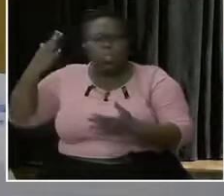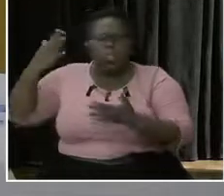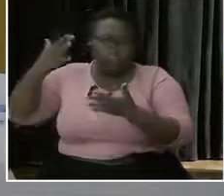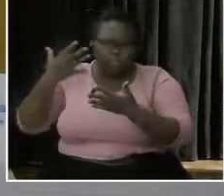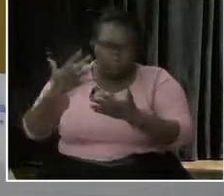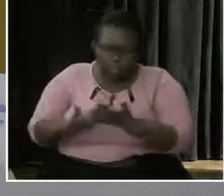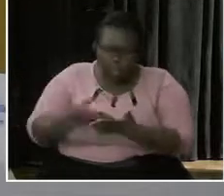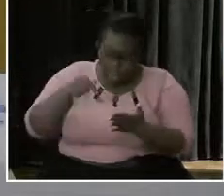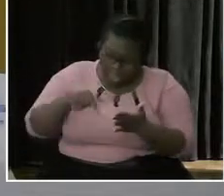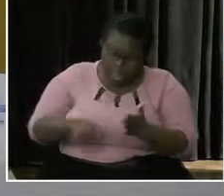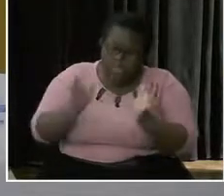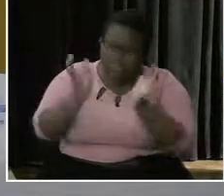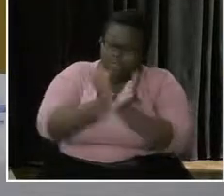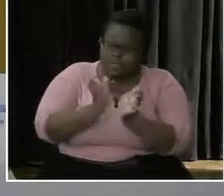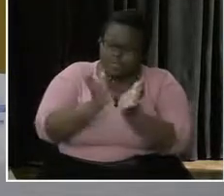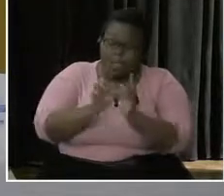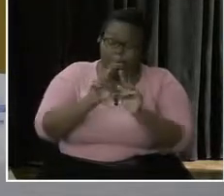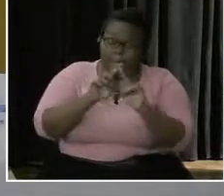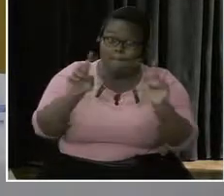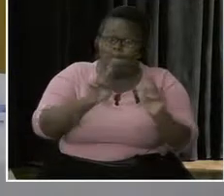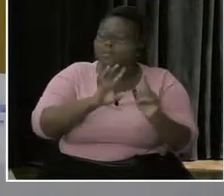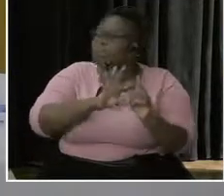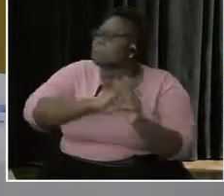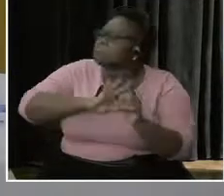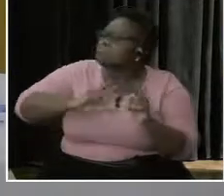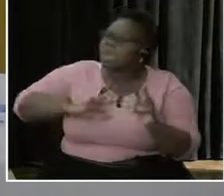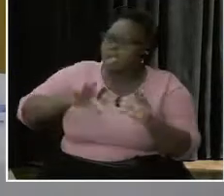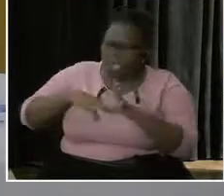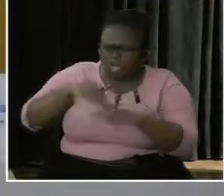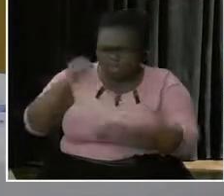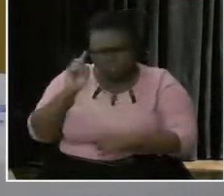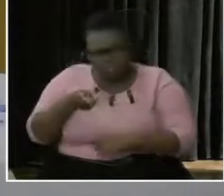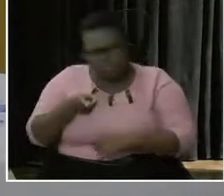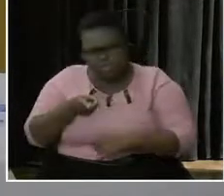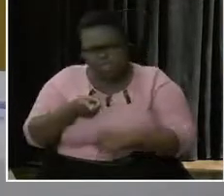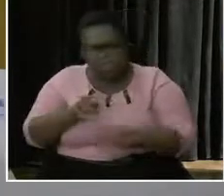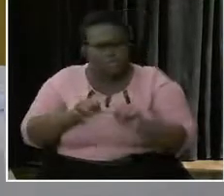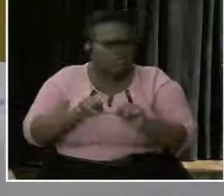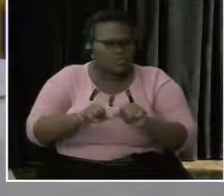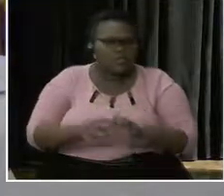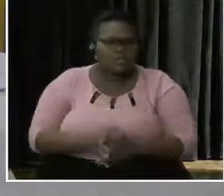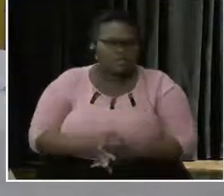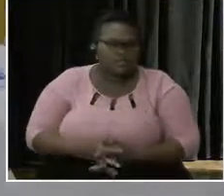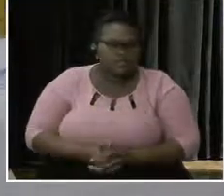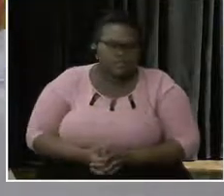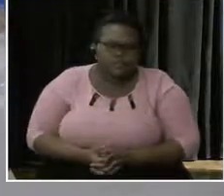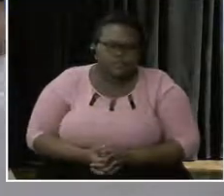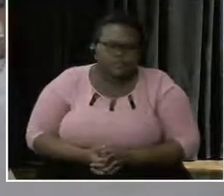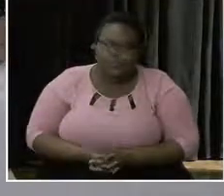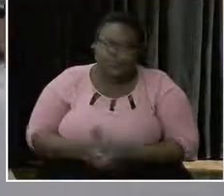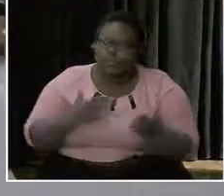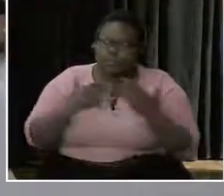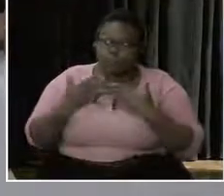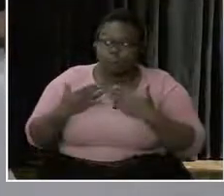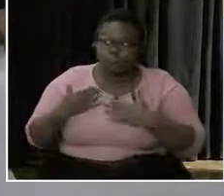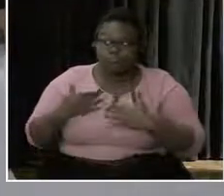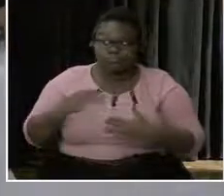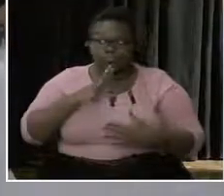The mayor is out of order, Speaker. Let's continue. Thank you very much, Madam